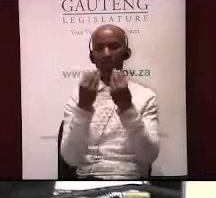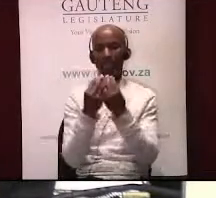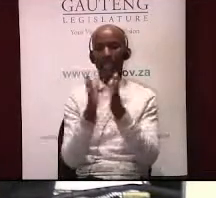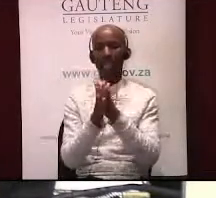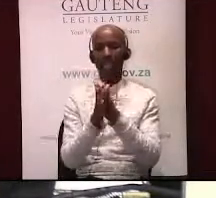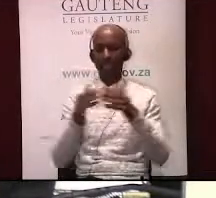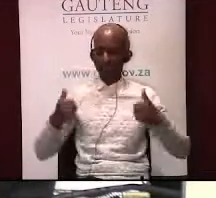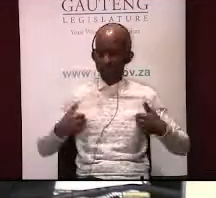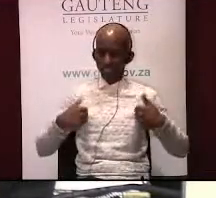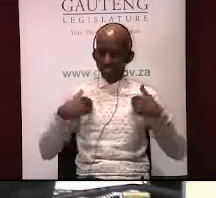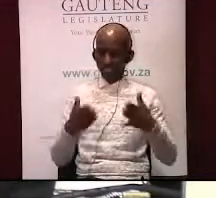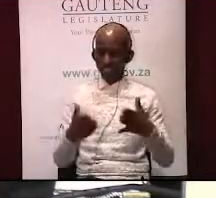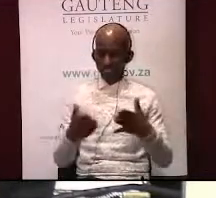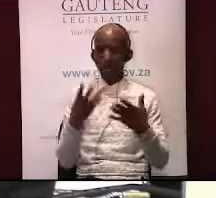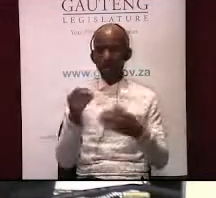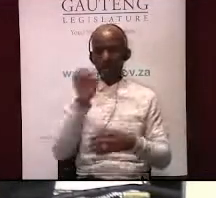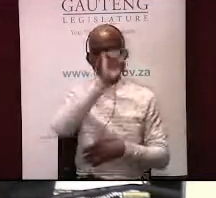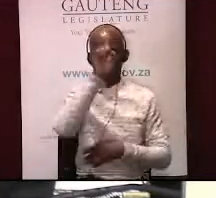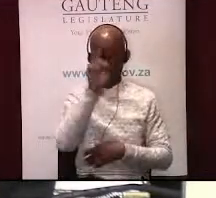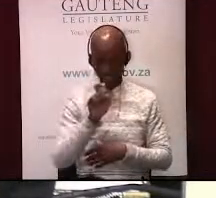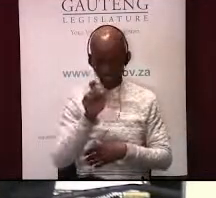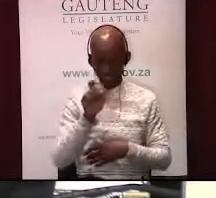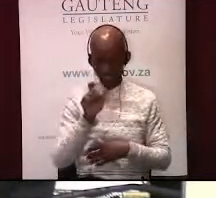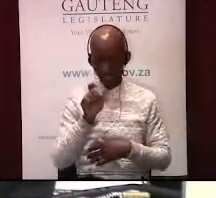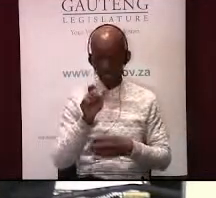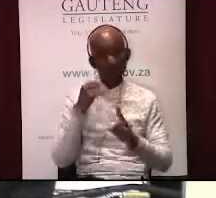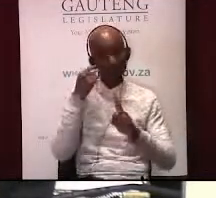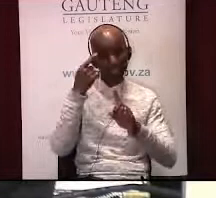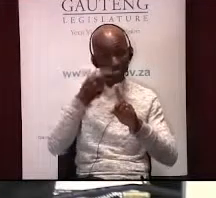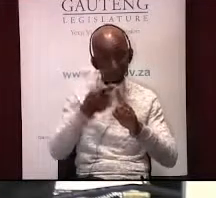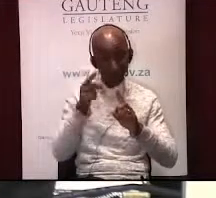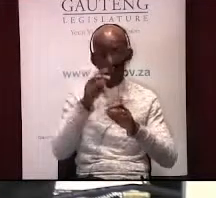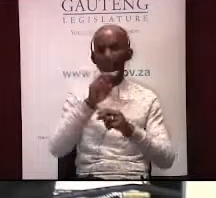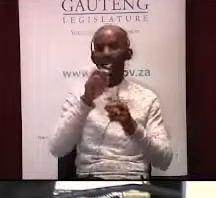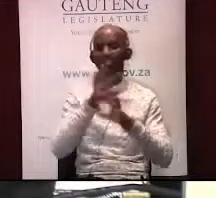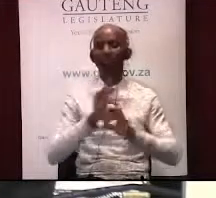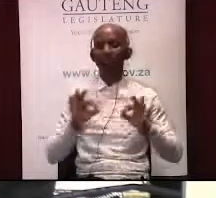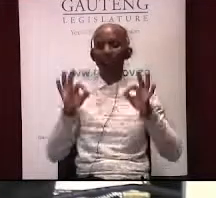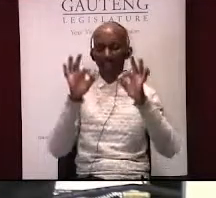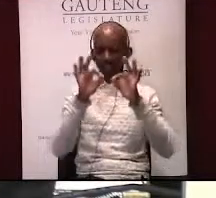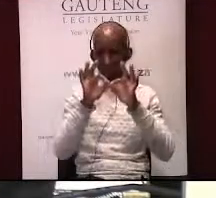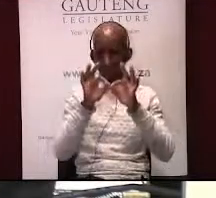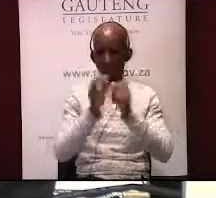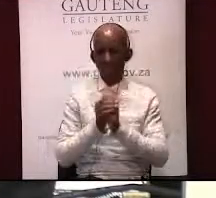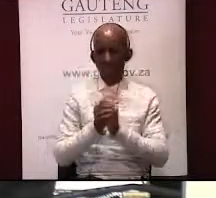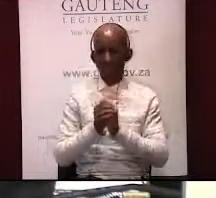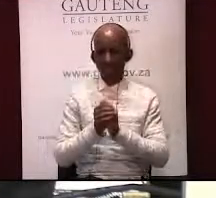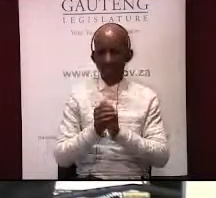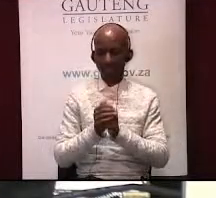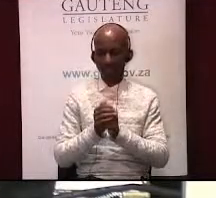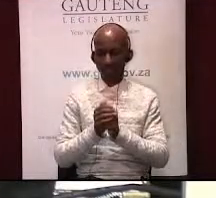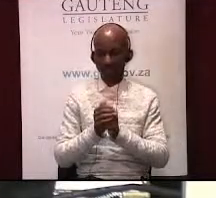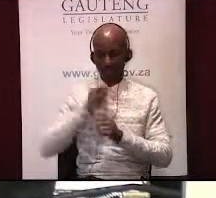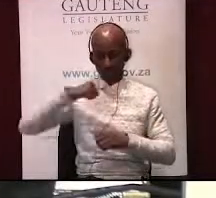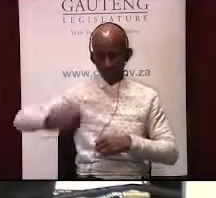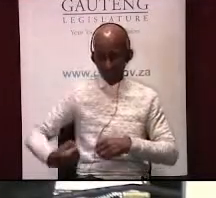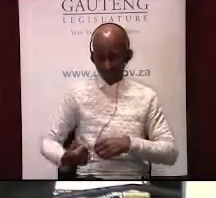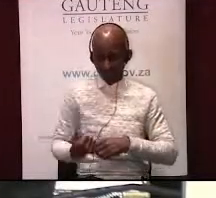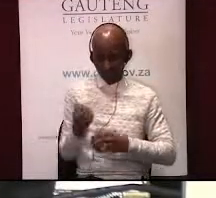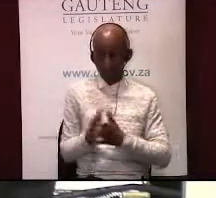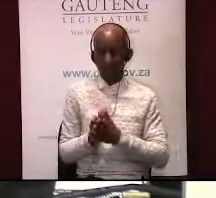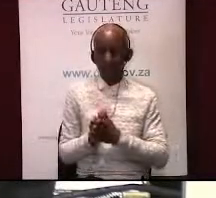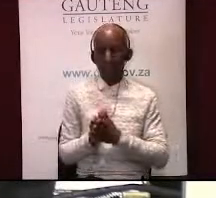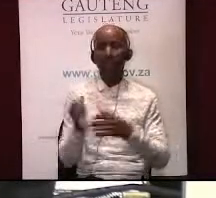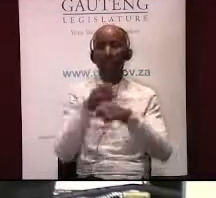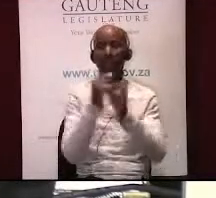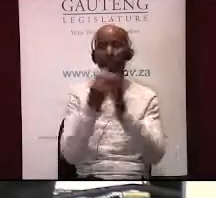and begin to raise questions on the type of values espoused and